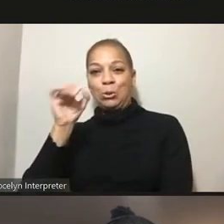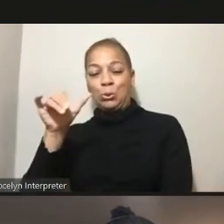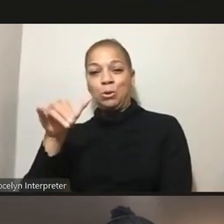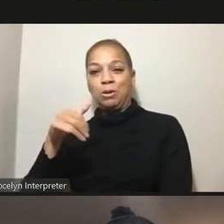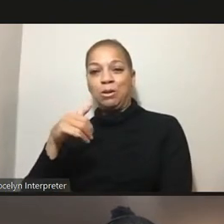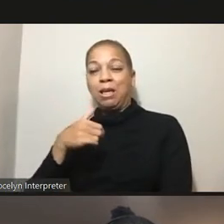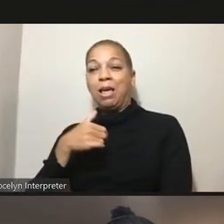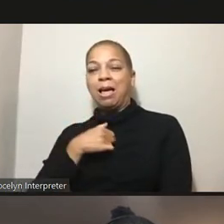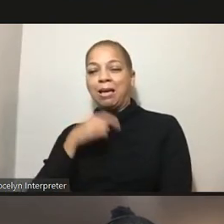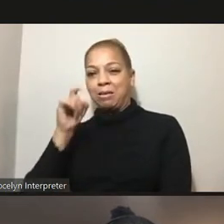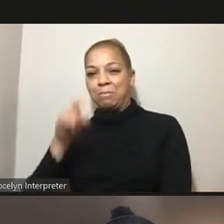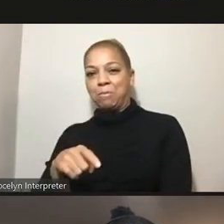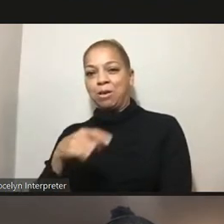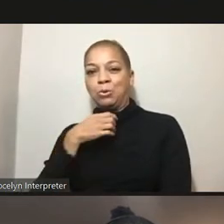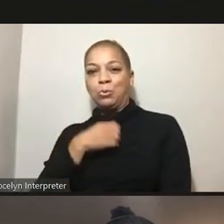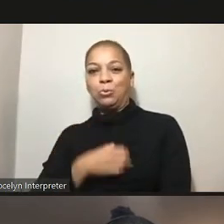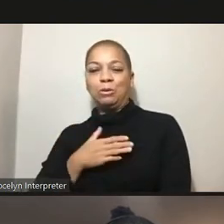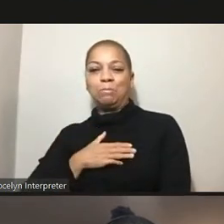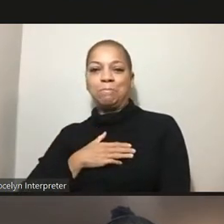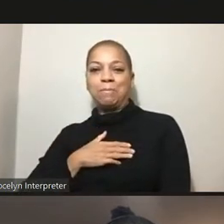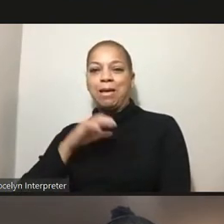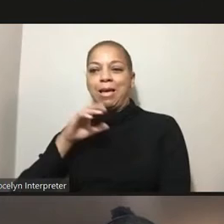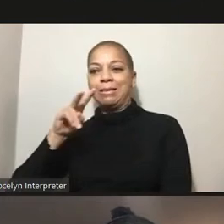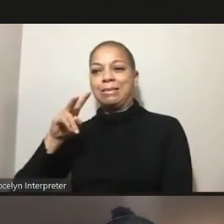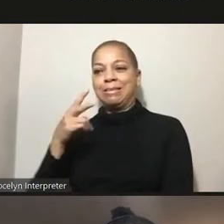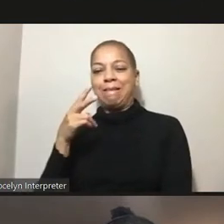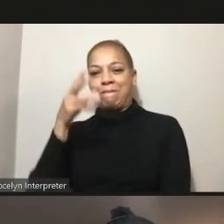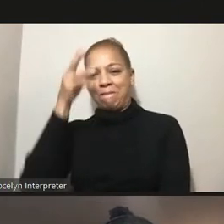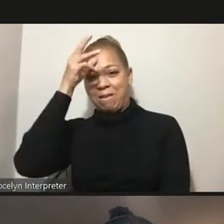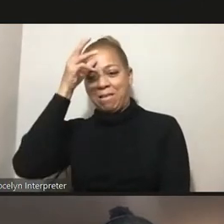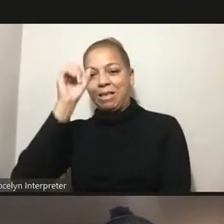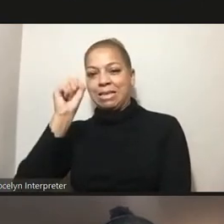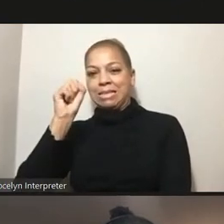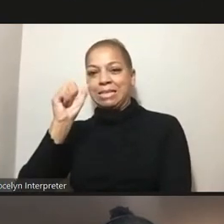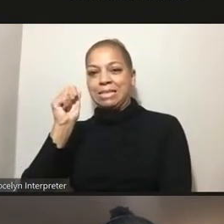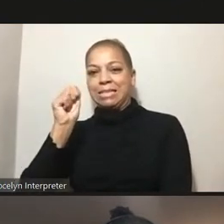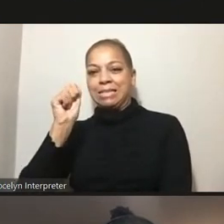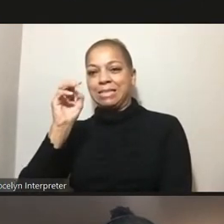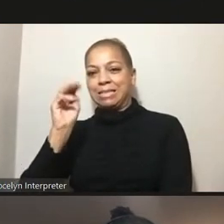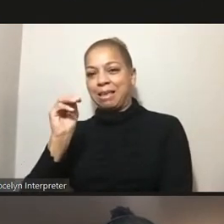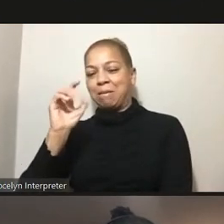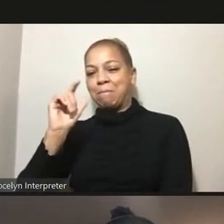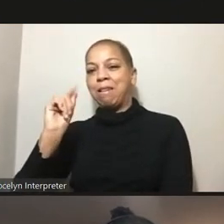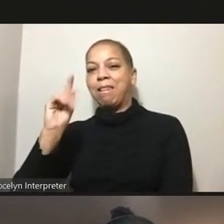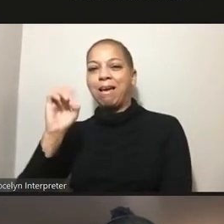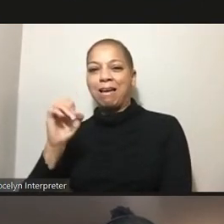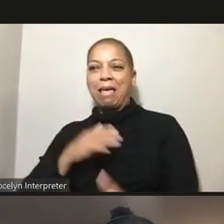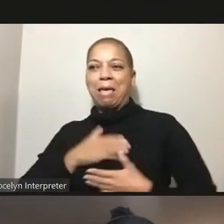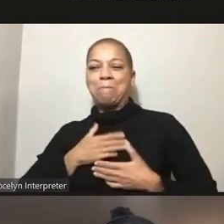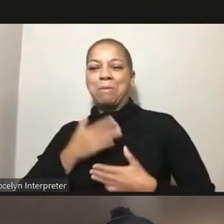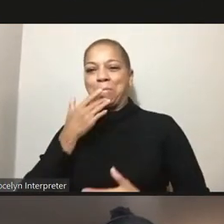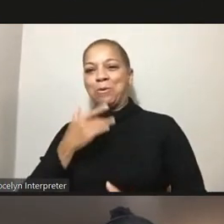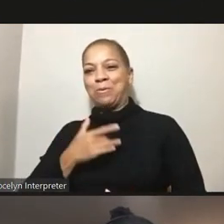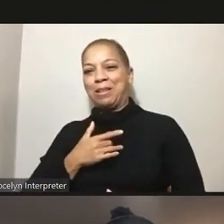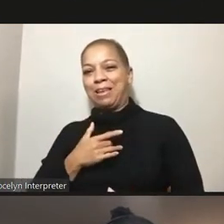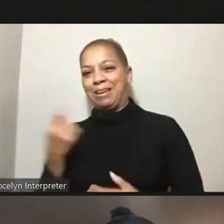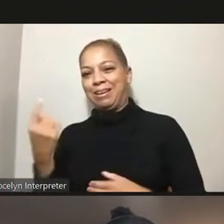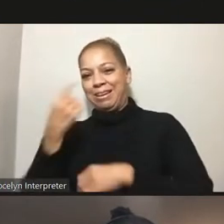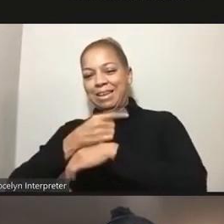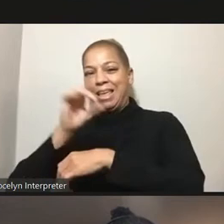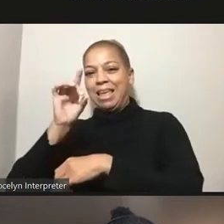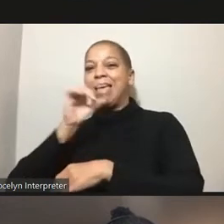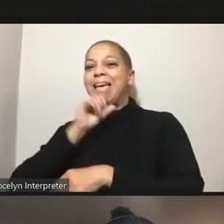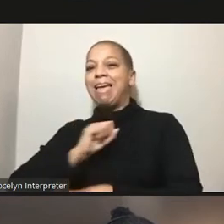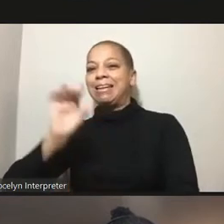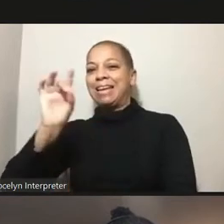stepfather, Sam Locke, firefighter, a happy 80th birthday today. I love you very